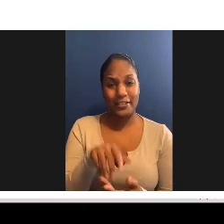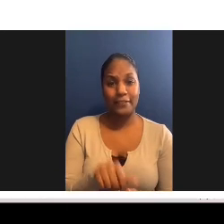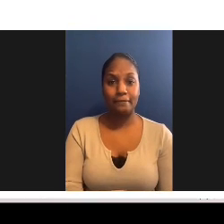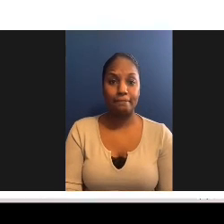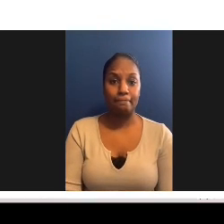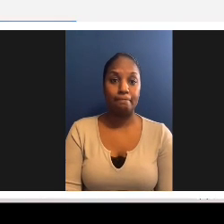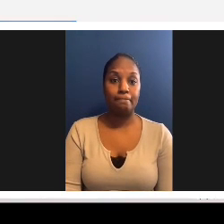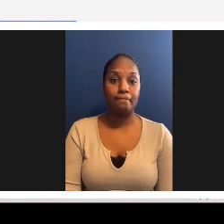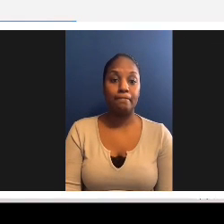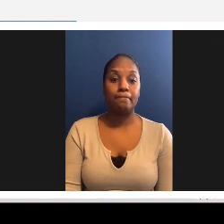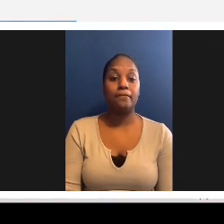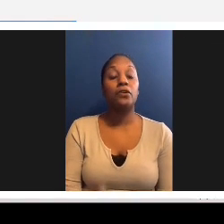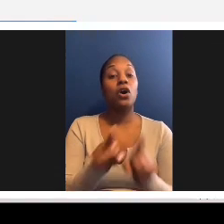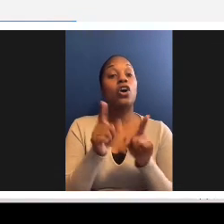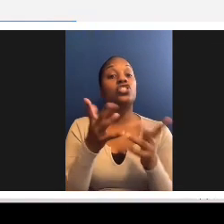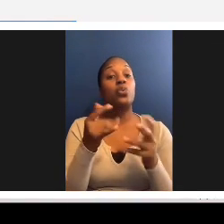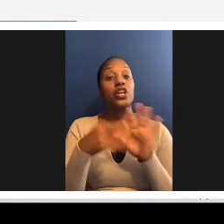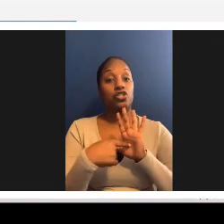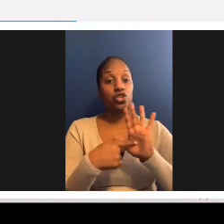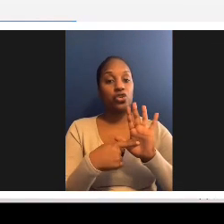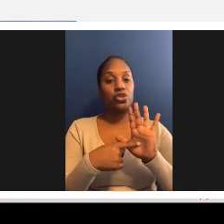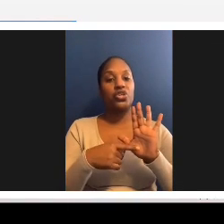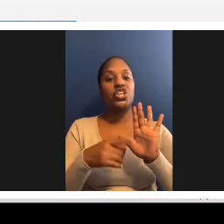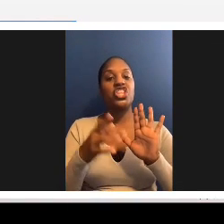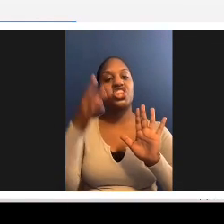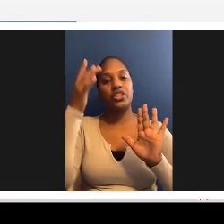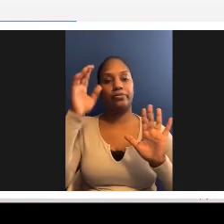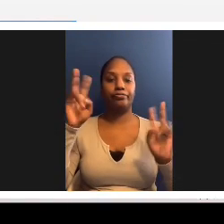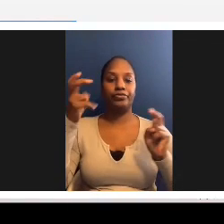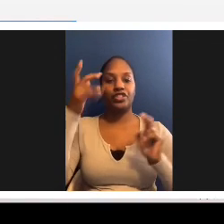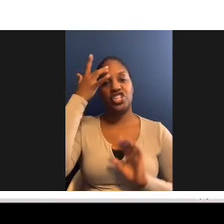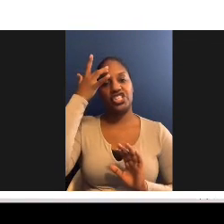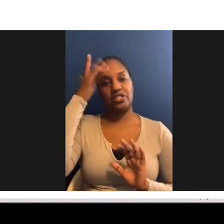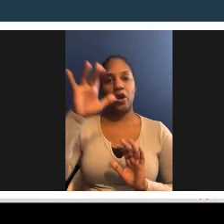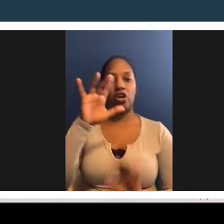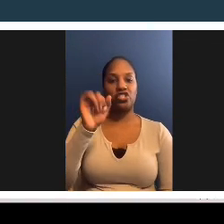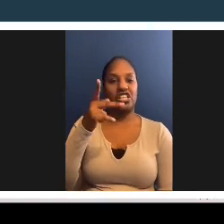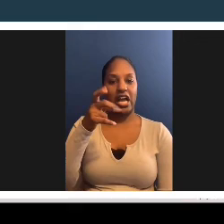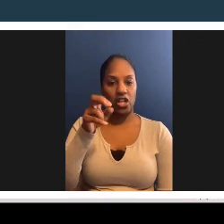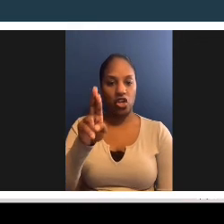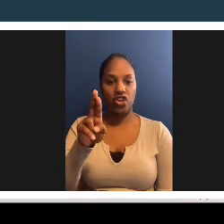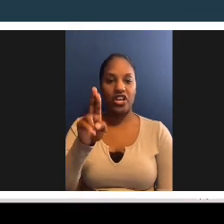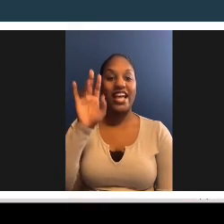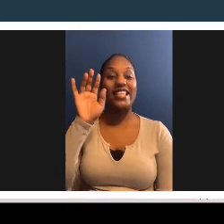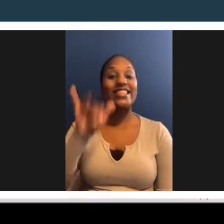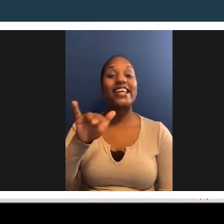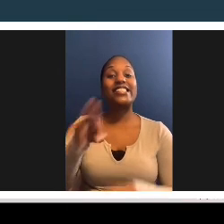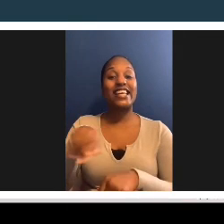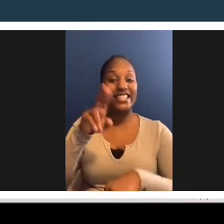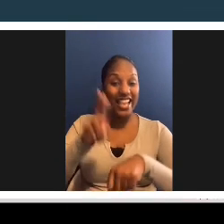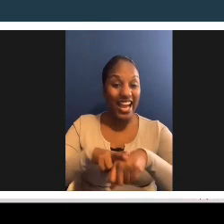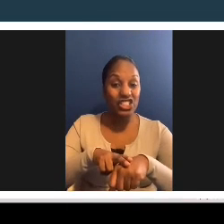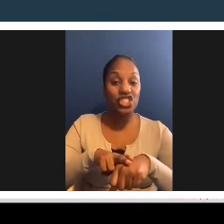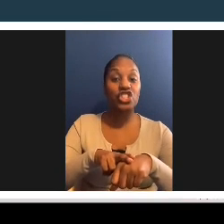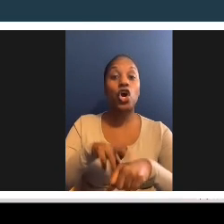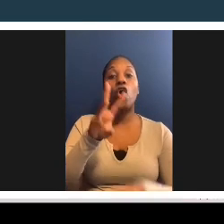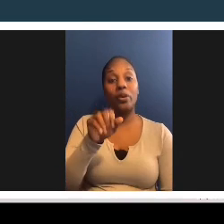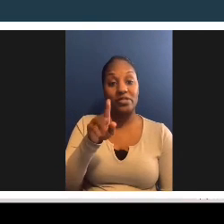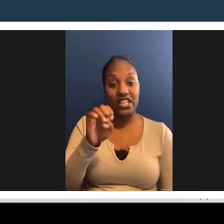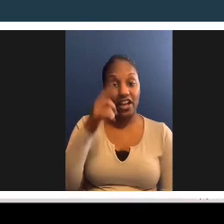One thing I want to show you here is the Smart Scholar. This is a national website